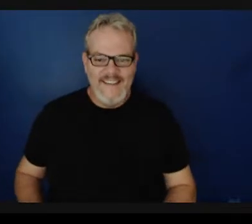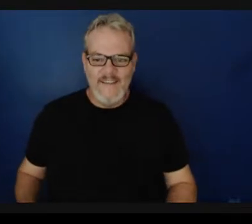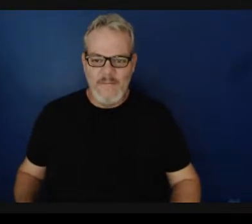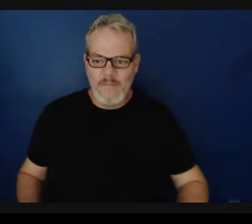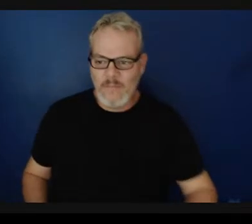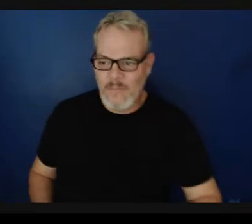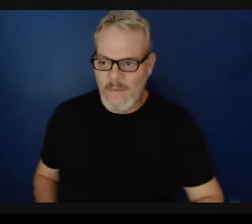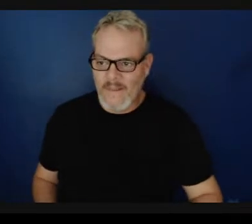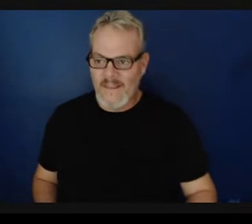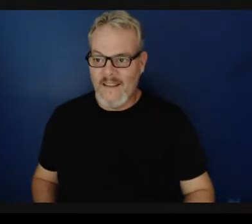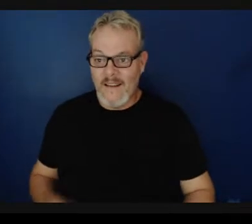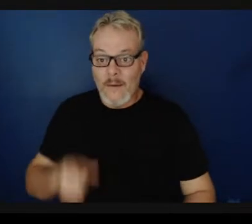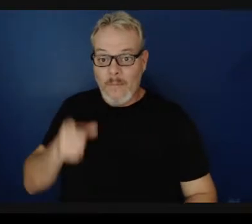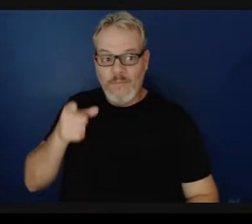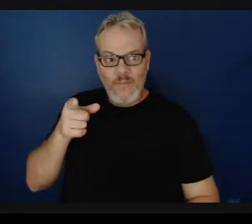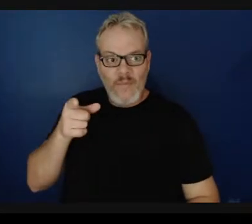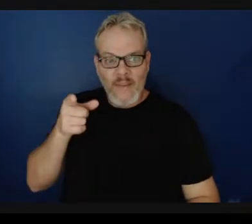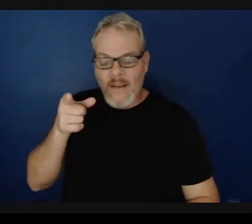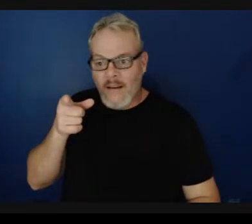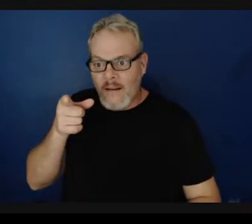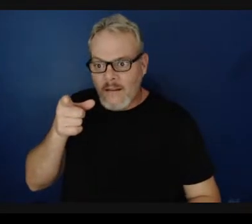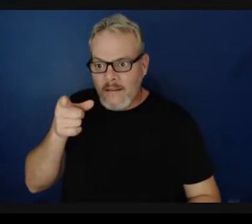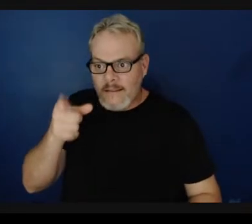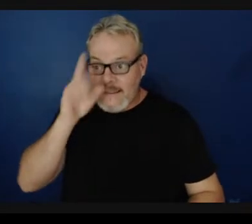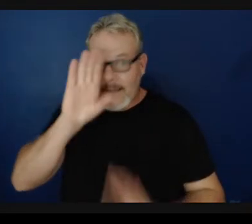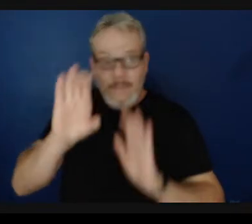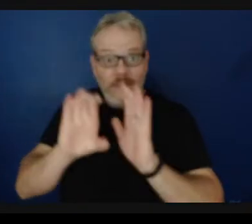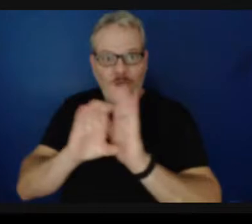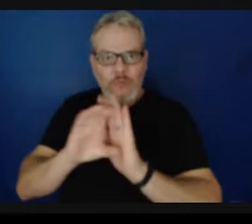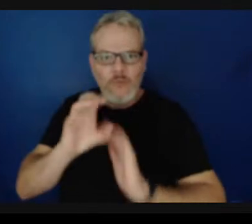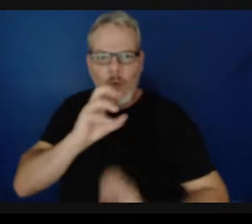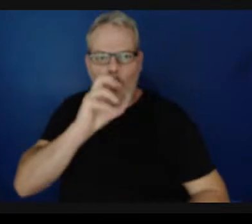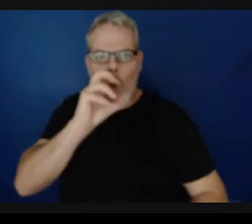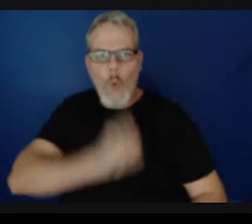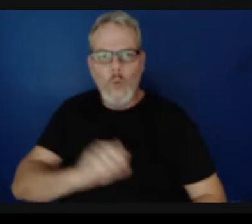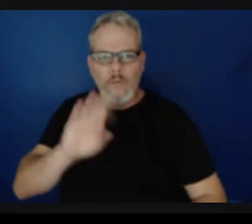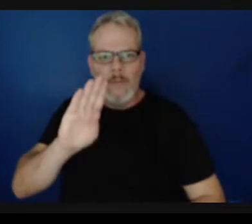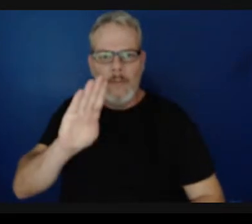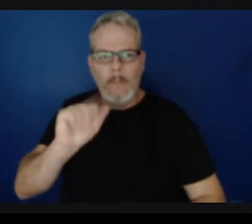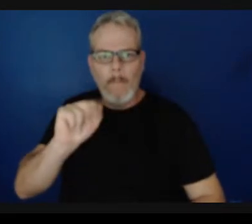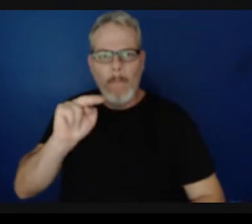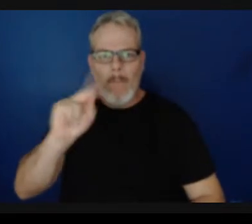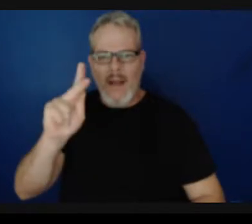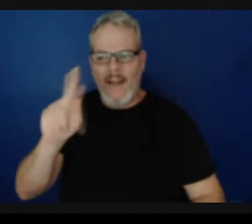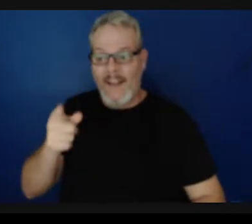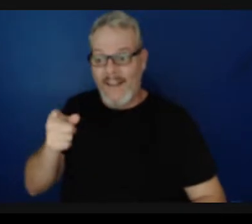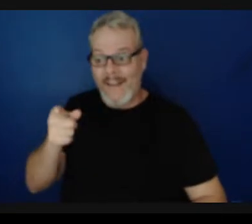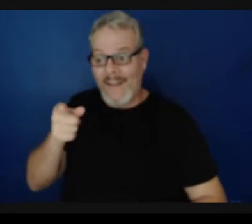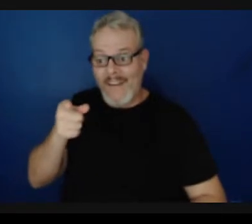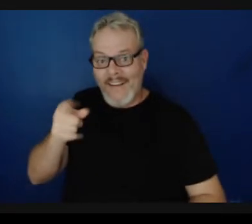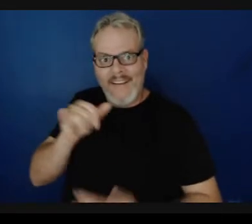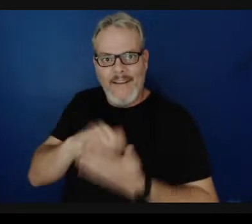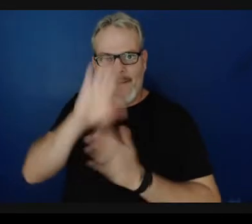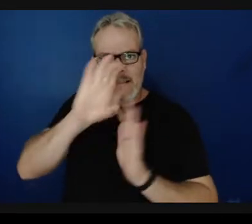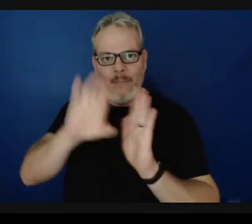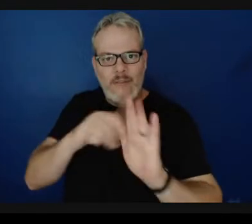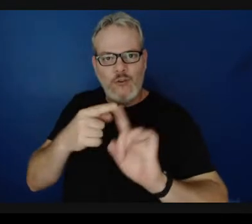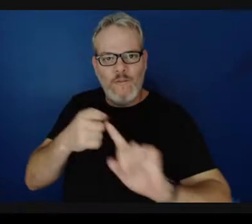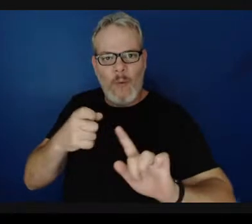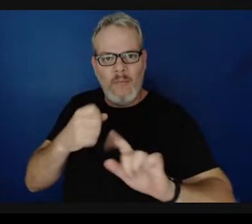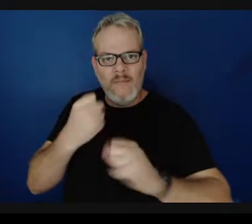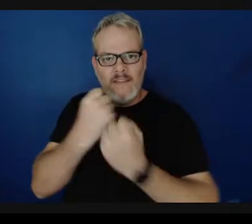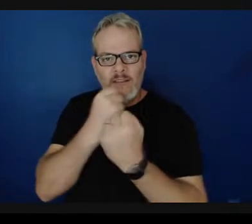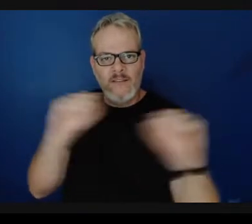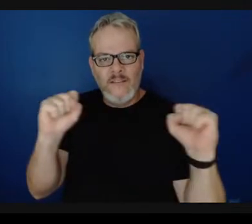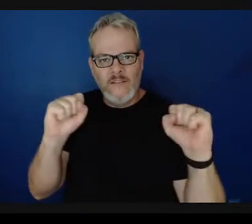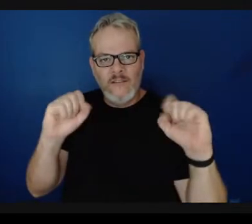And there you go, Dano's setting up. This was a bank at one time, and that's a picture of the vault. And that vault is now